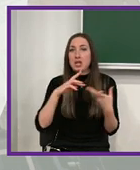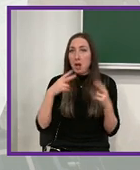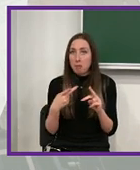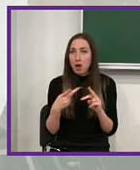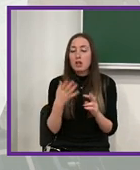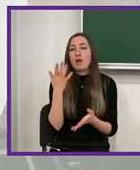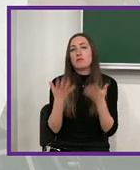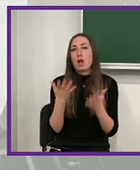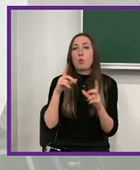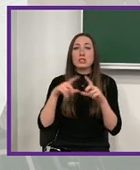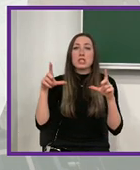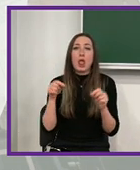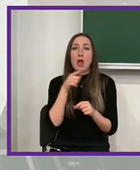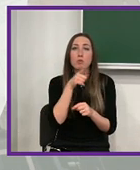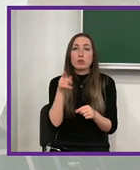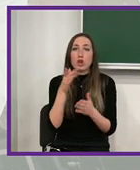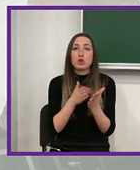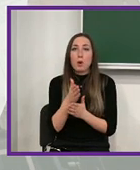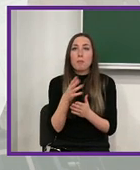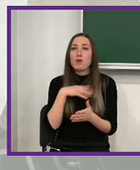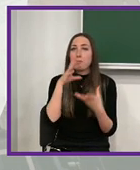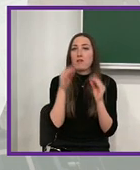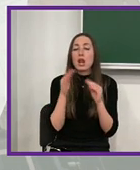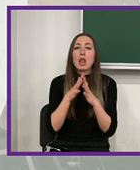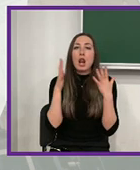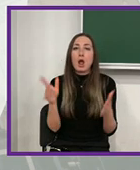companies. So as you have seen, the